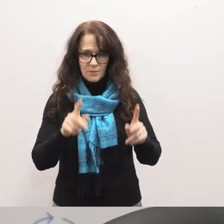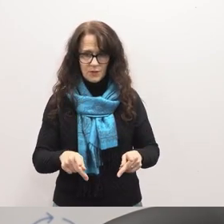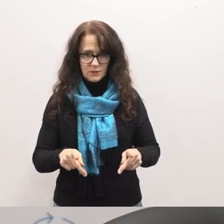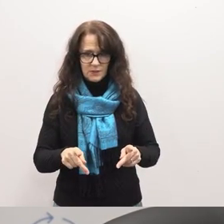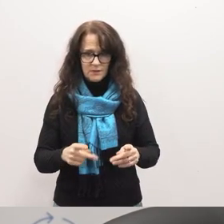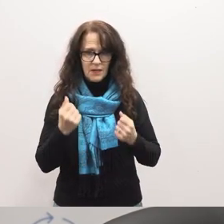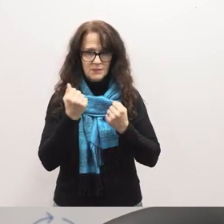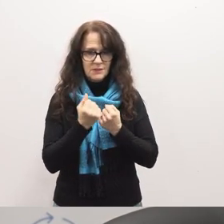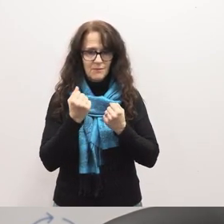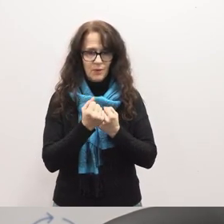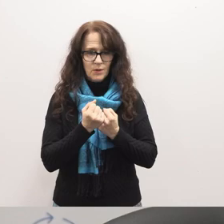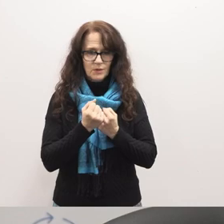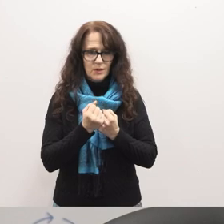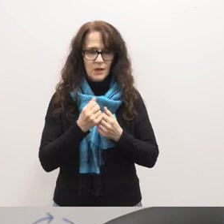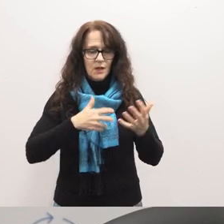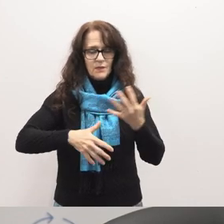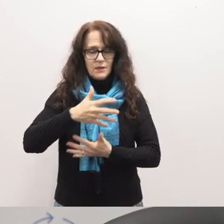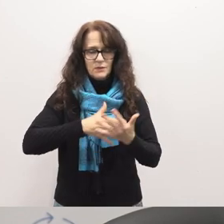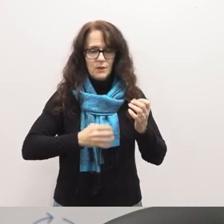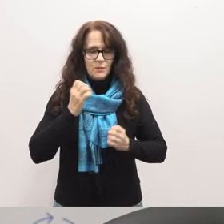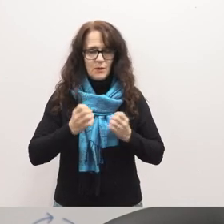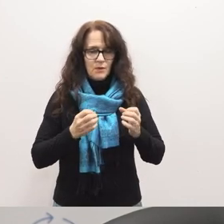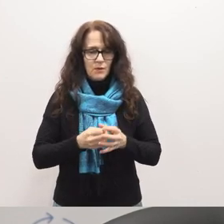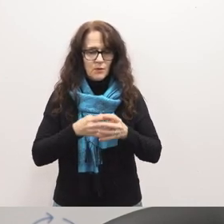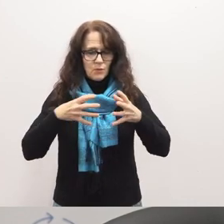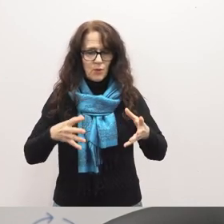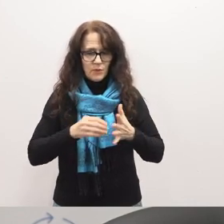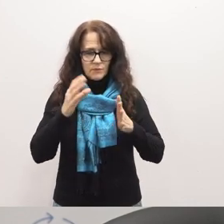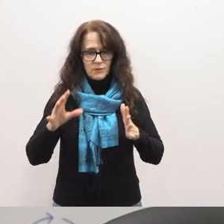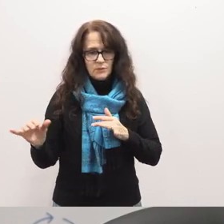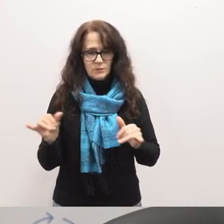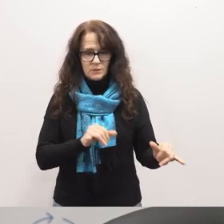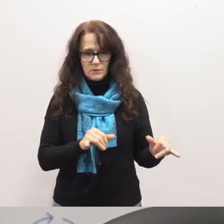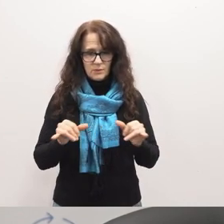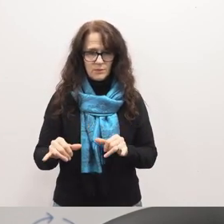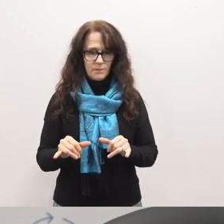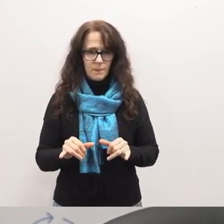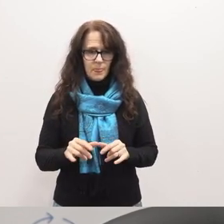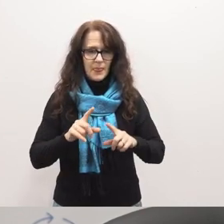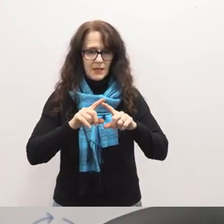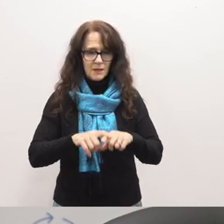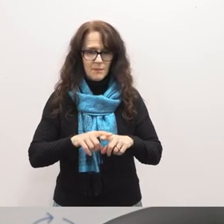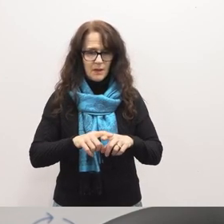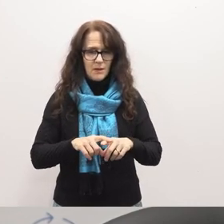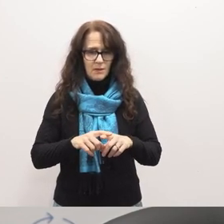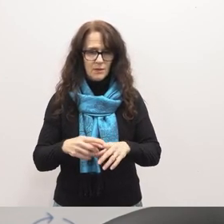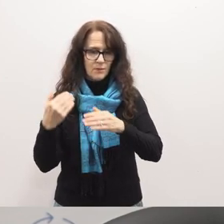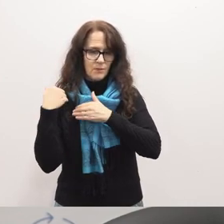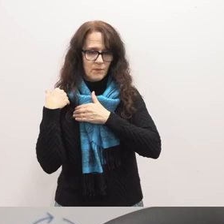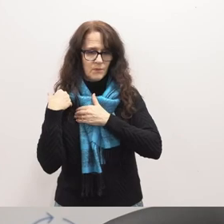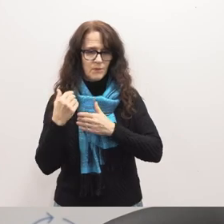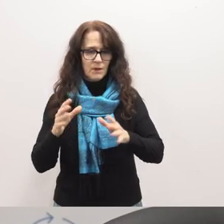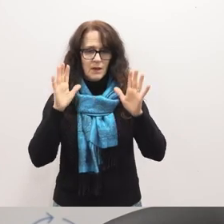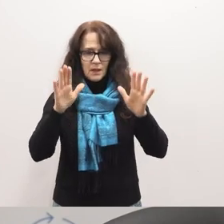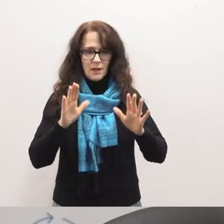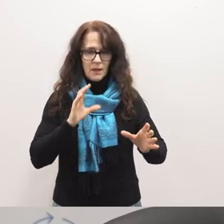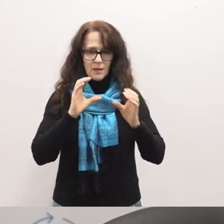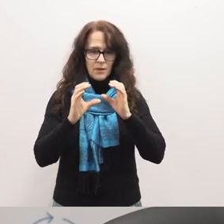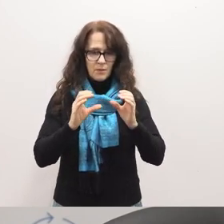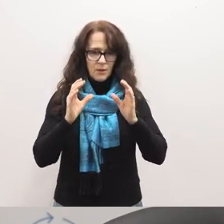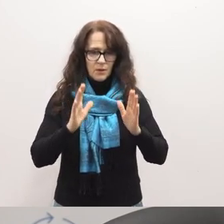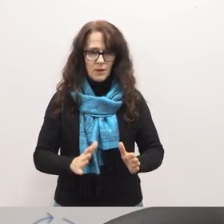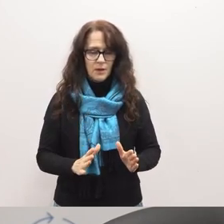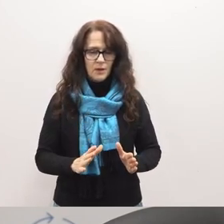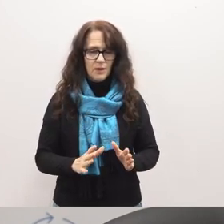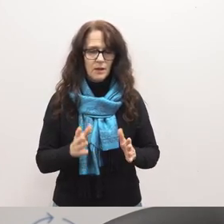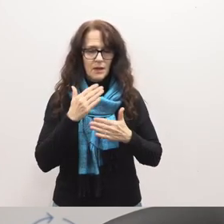and supports the social and emotional growth of students as well. She's a dependable colleague, an excellent communicator,